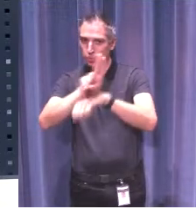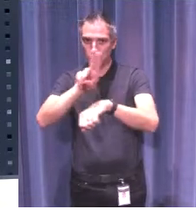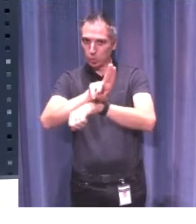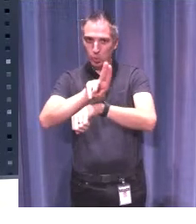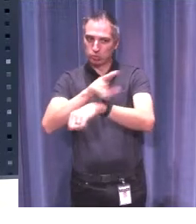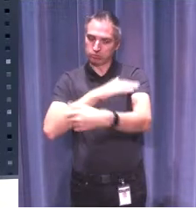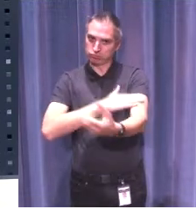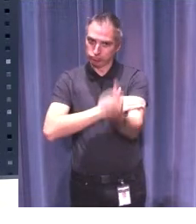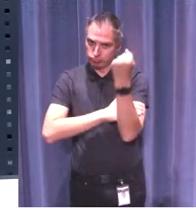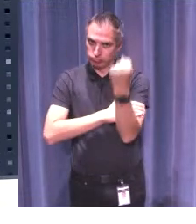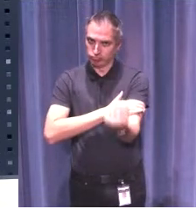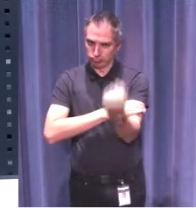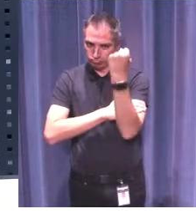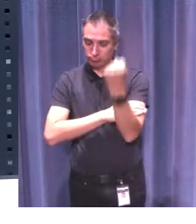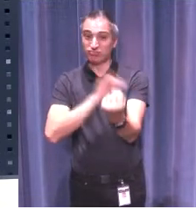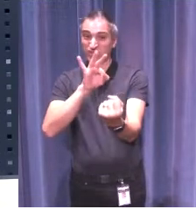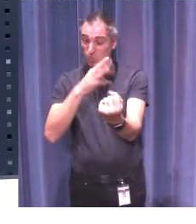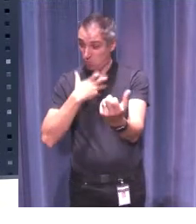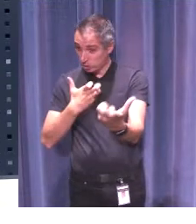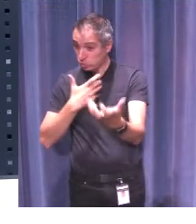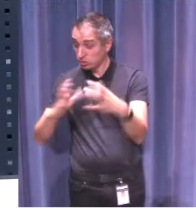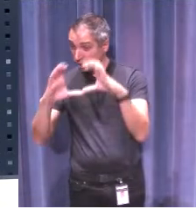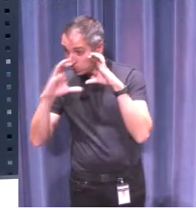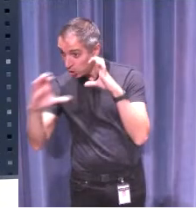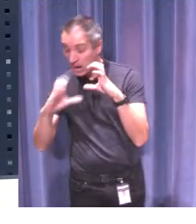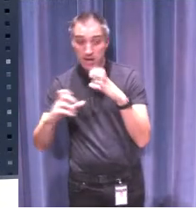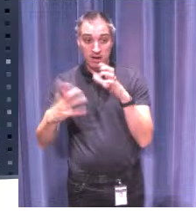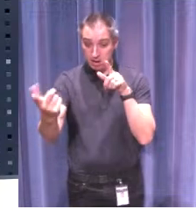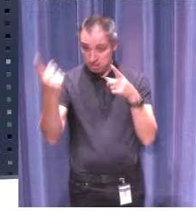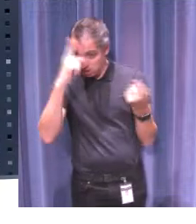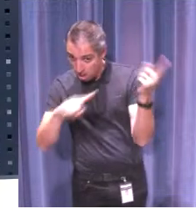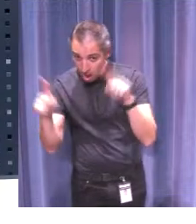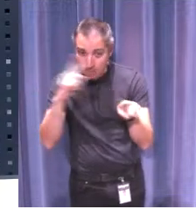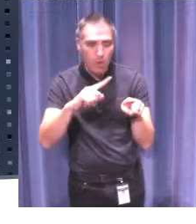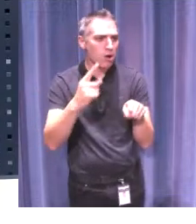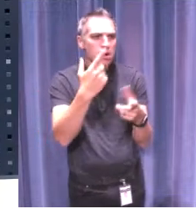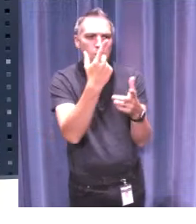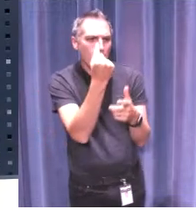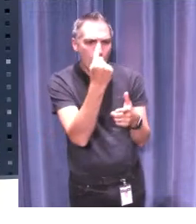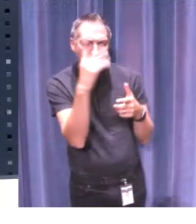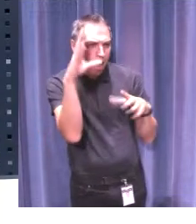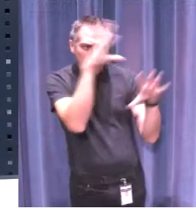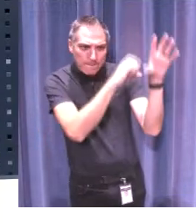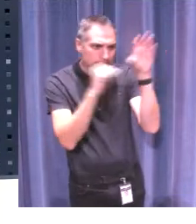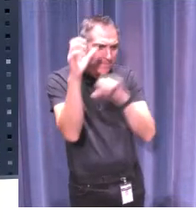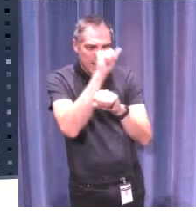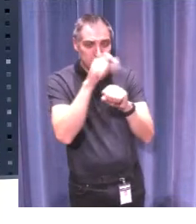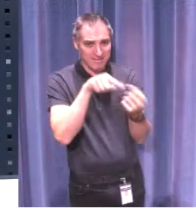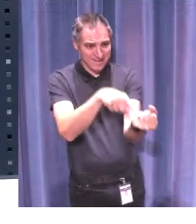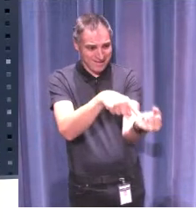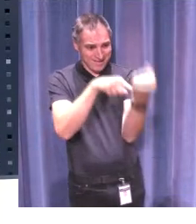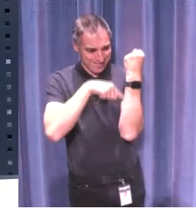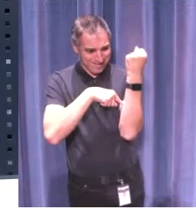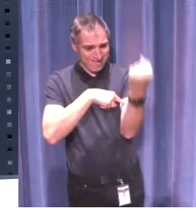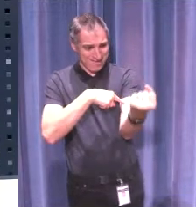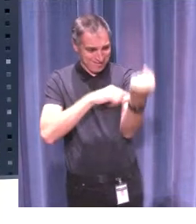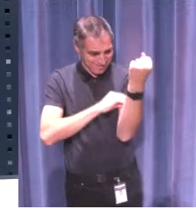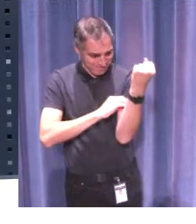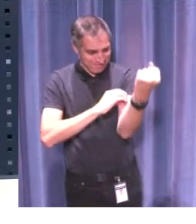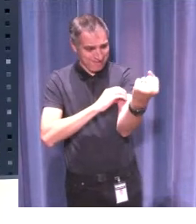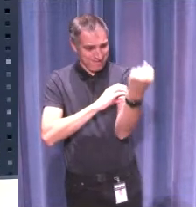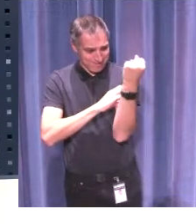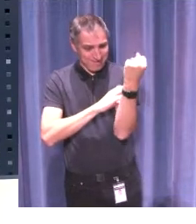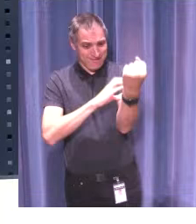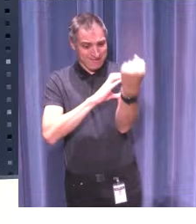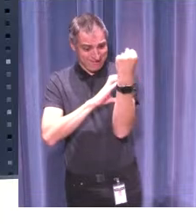we getting done what we're trying to get done? What's missing? Those types of conversations really are key to